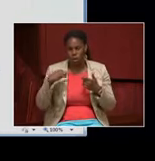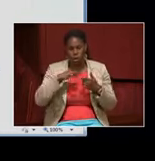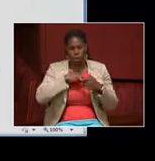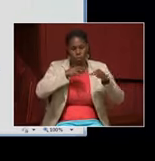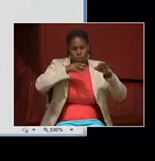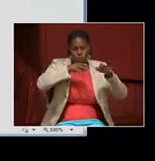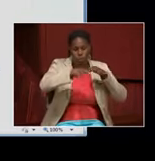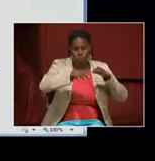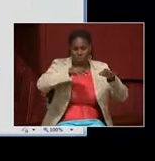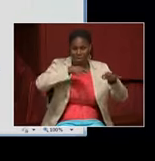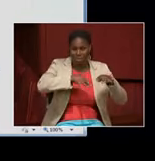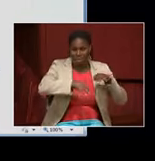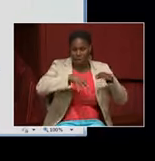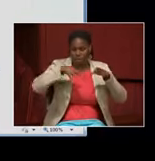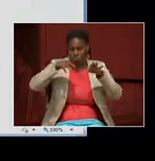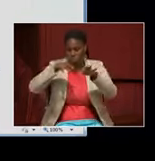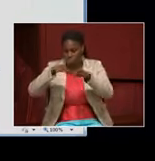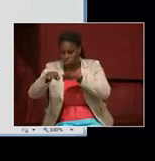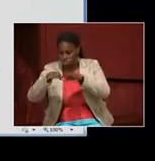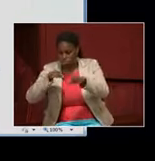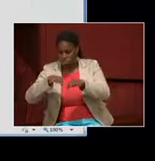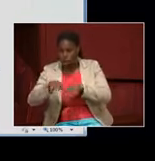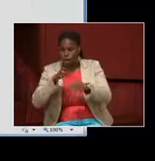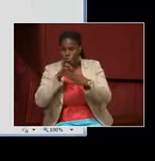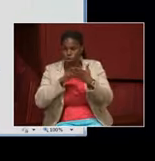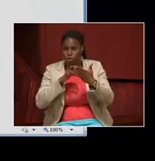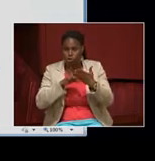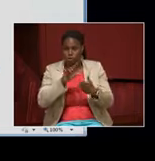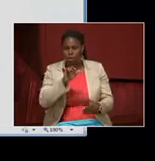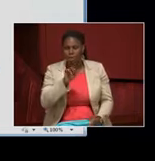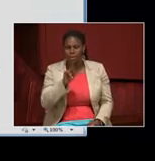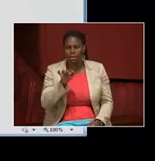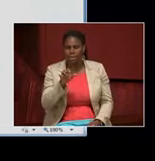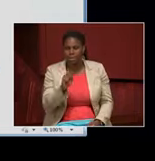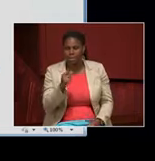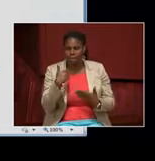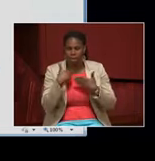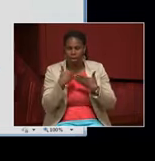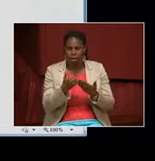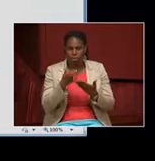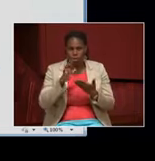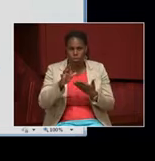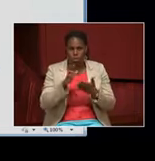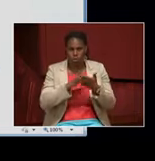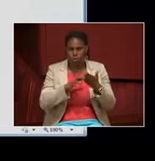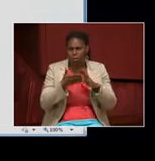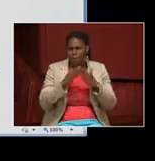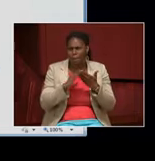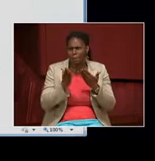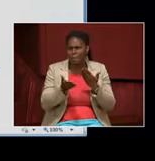down research links into ethnicities to help make your research a little easier.